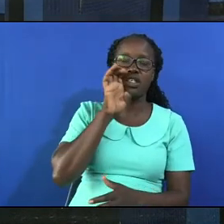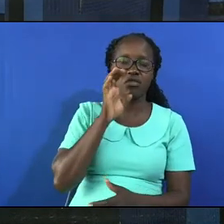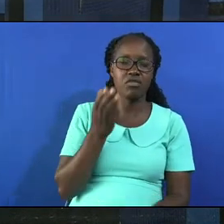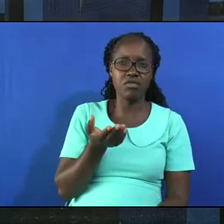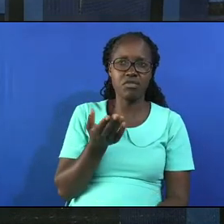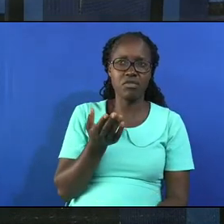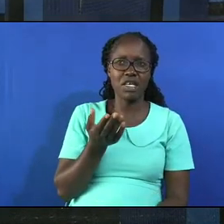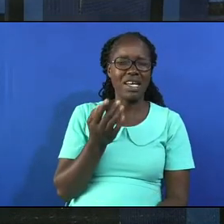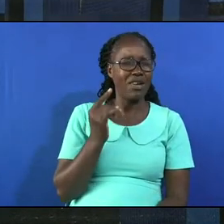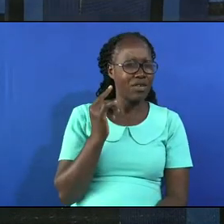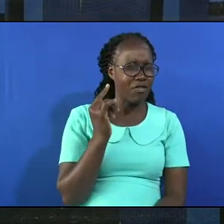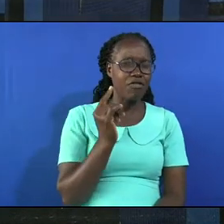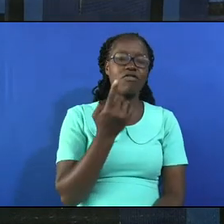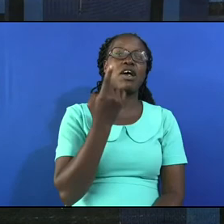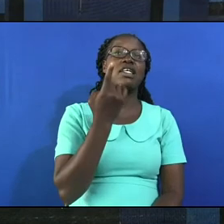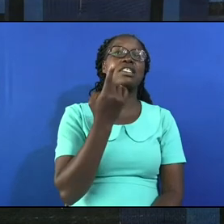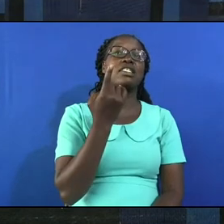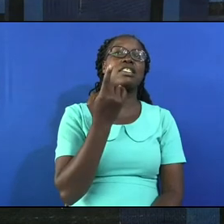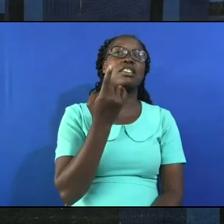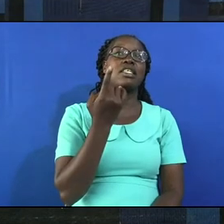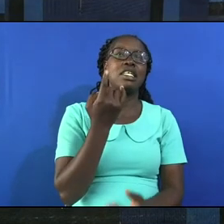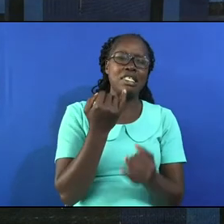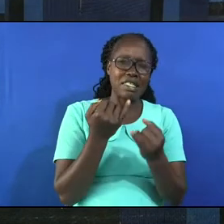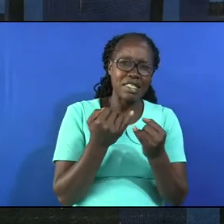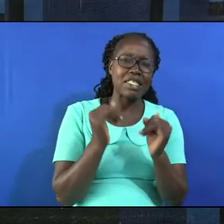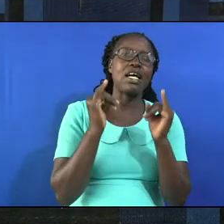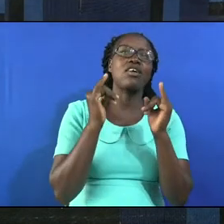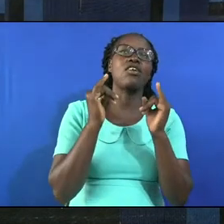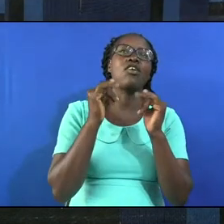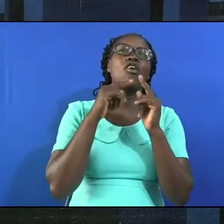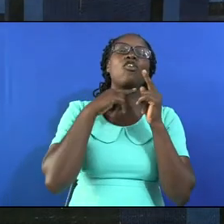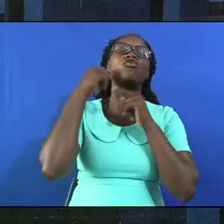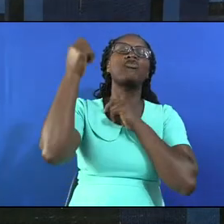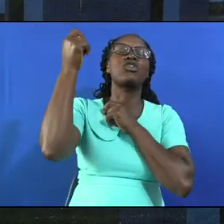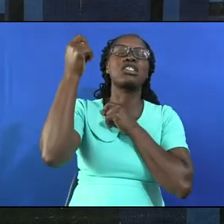Adam was the first attempt of suicide.